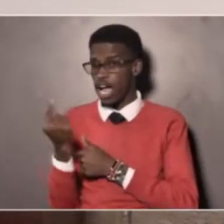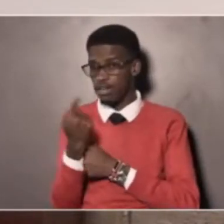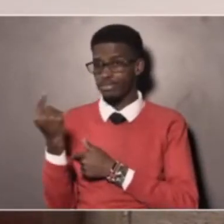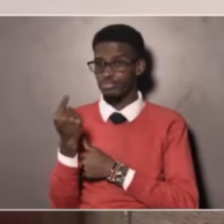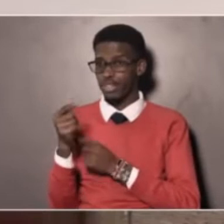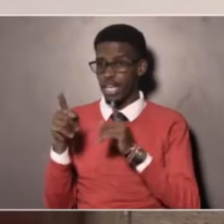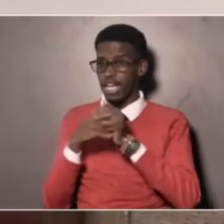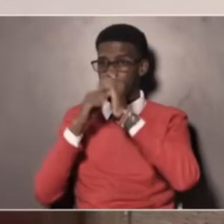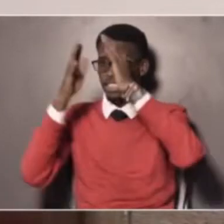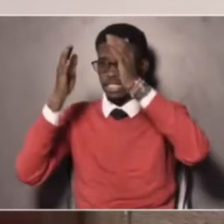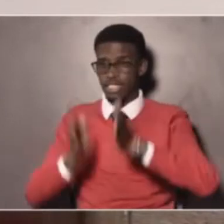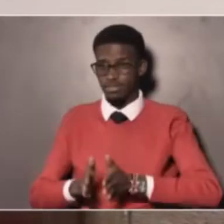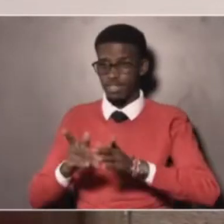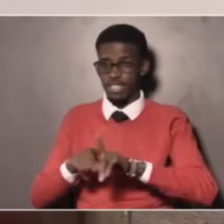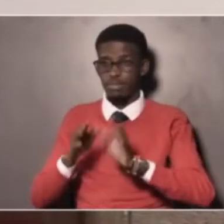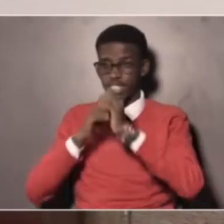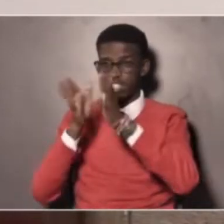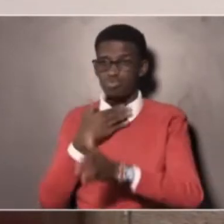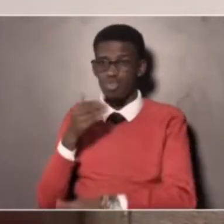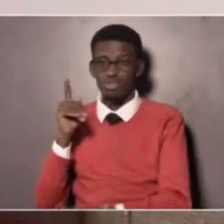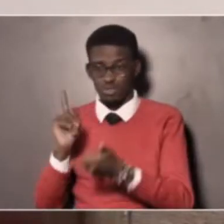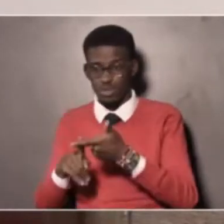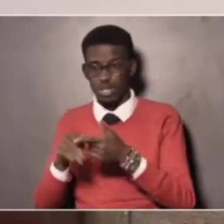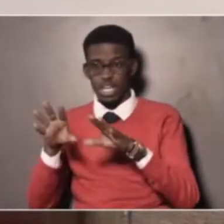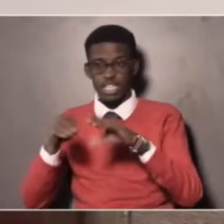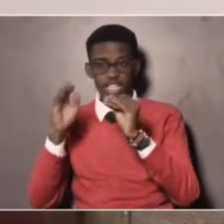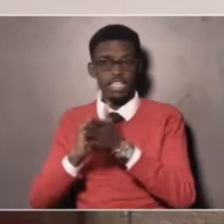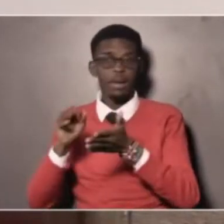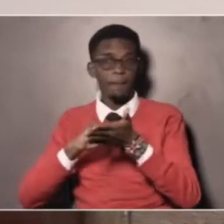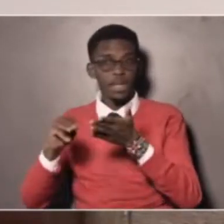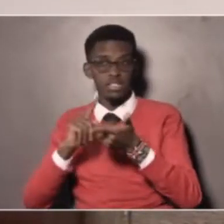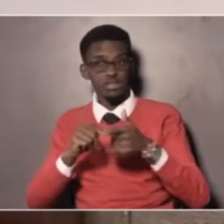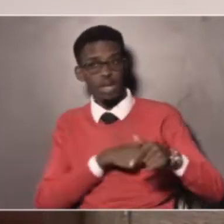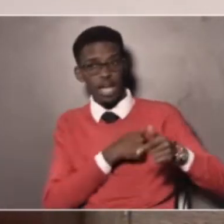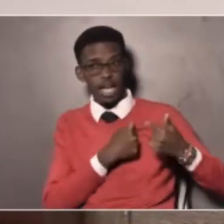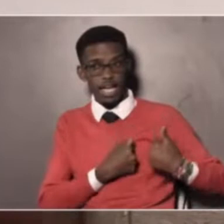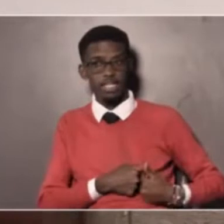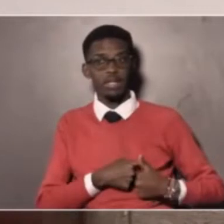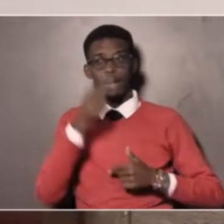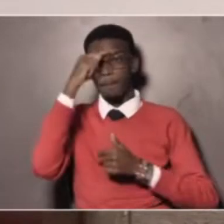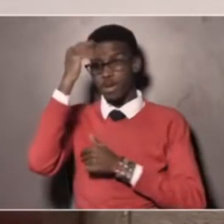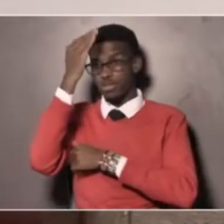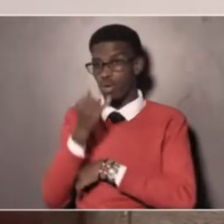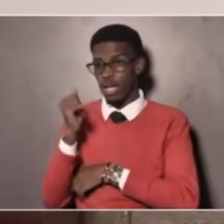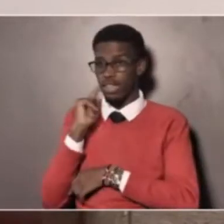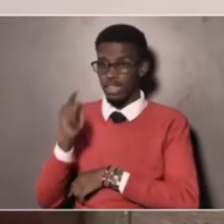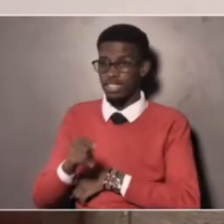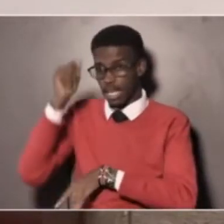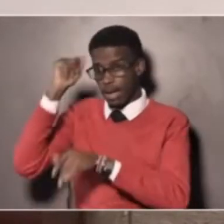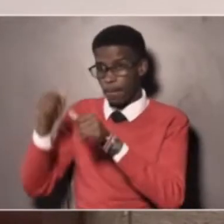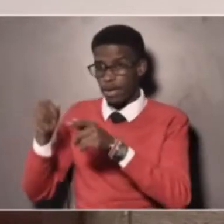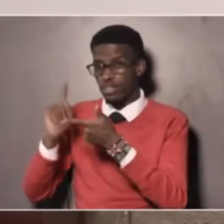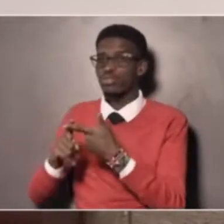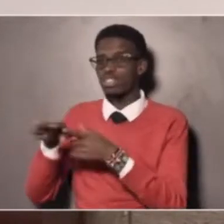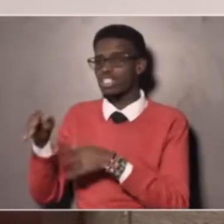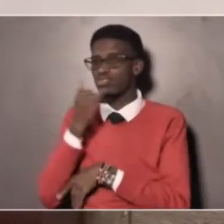the leaders, because the leaders did not want to take that message to heart, because they were doing this thing which